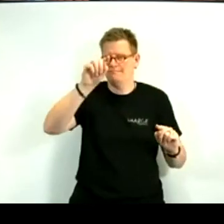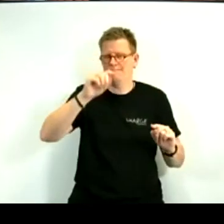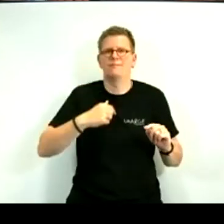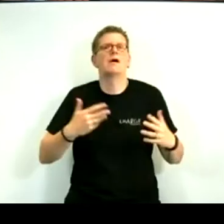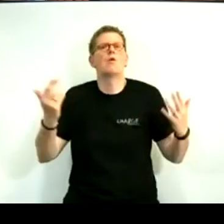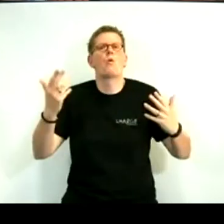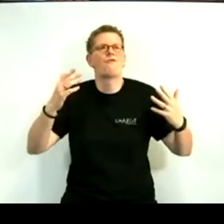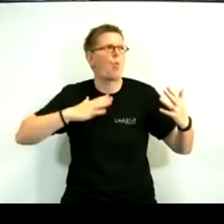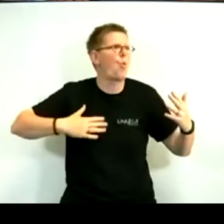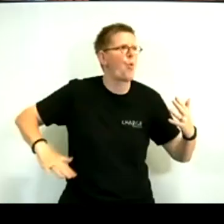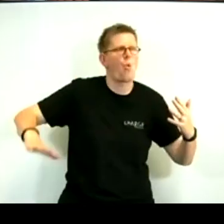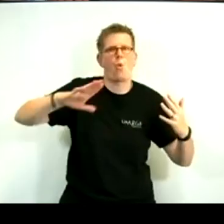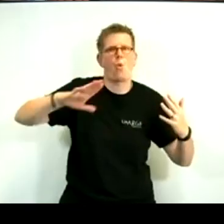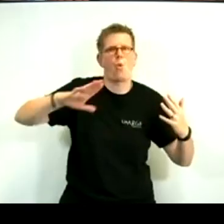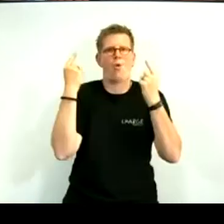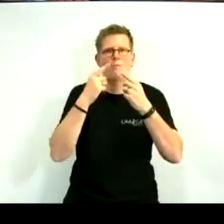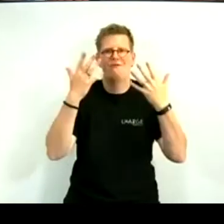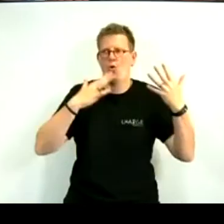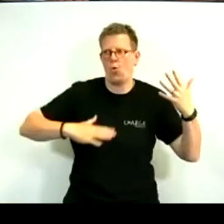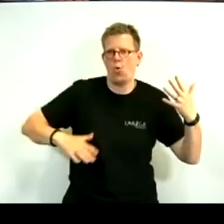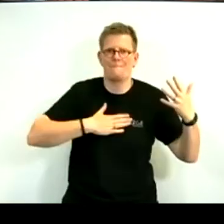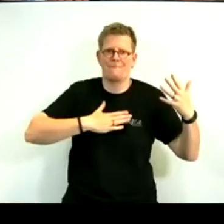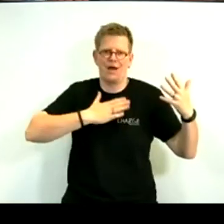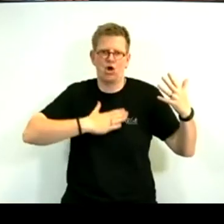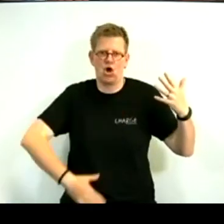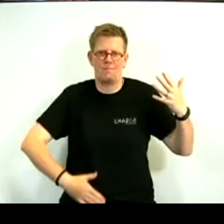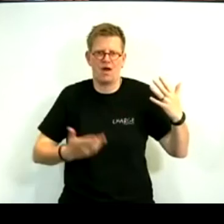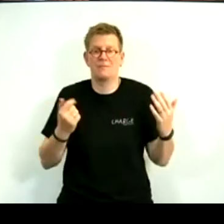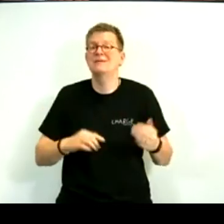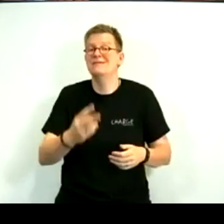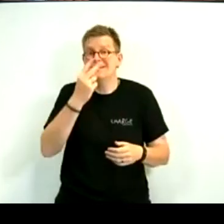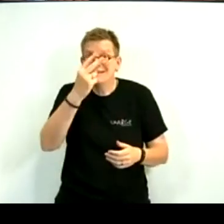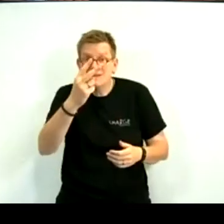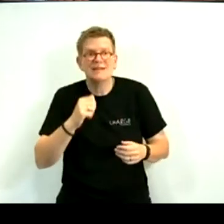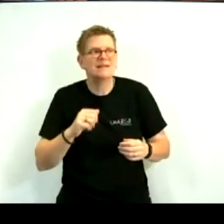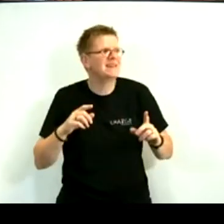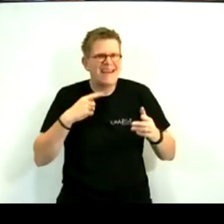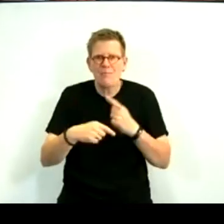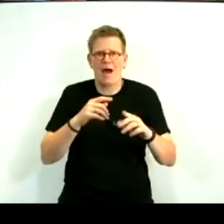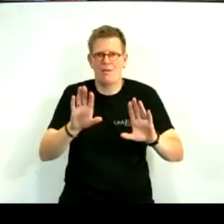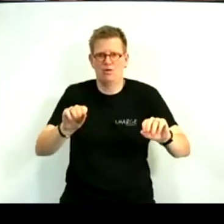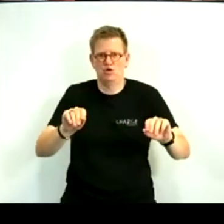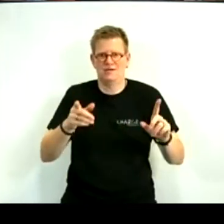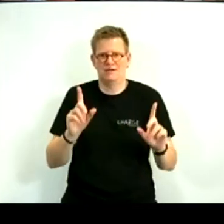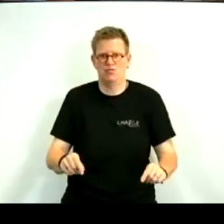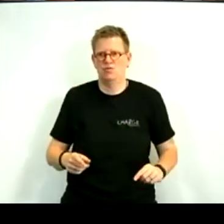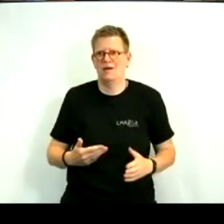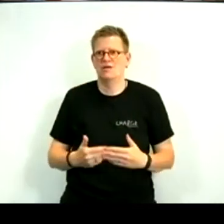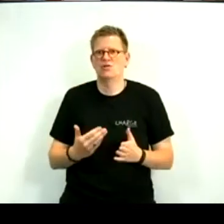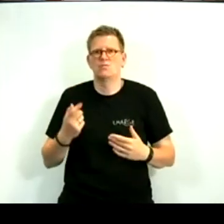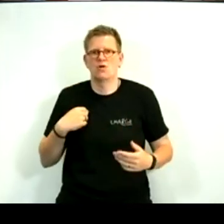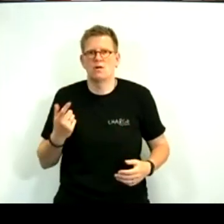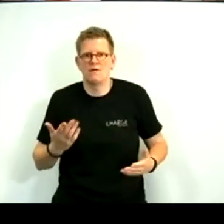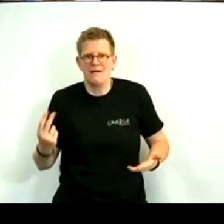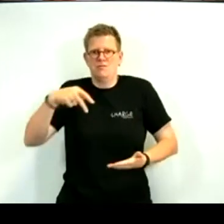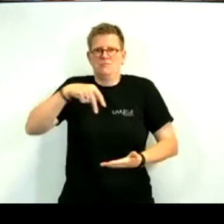the time to keep ourselves upright. And if we're going down the side of a hill or we're climbing a mountain, we